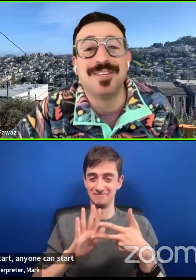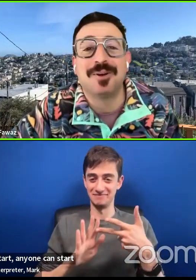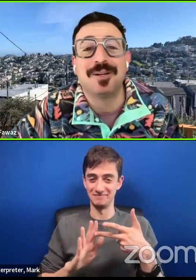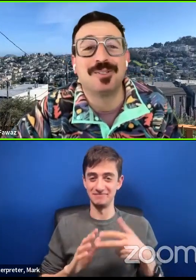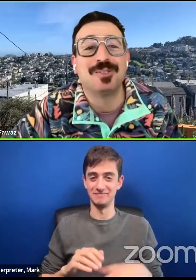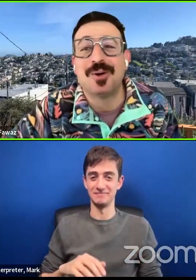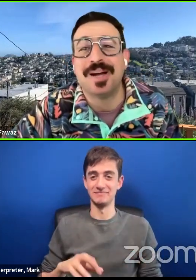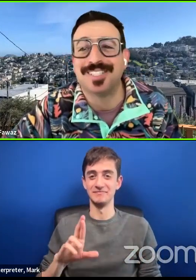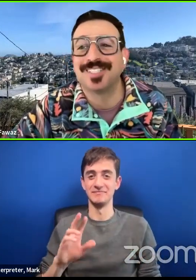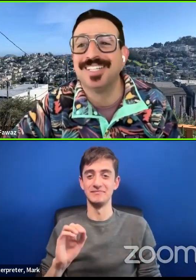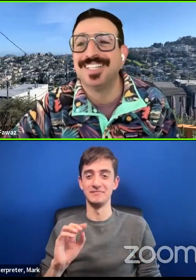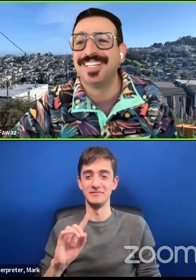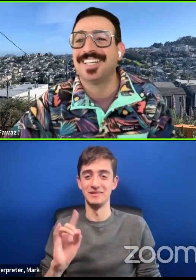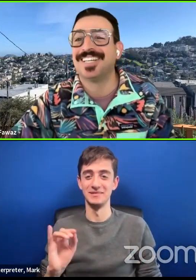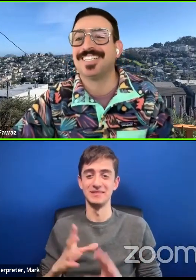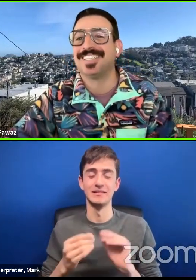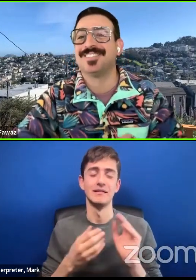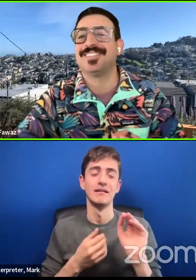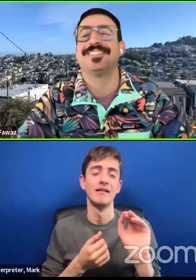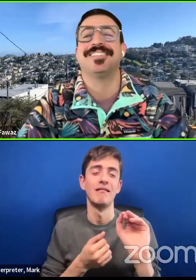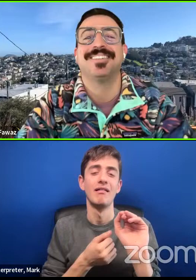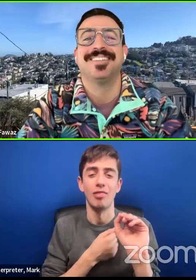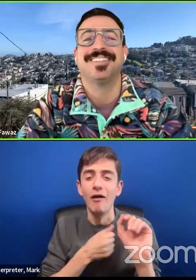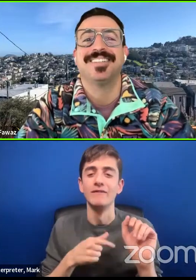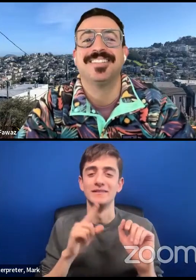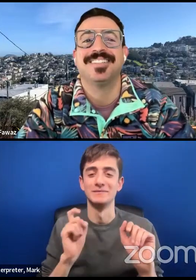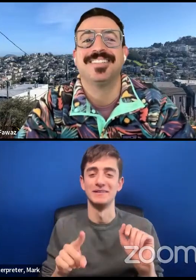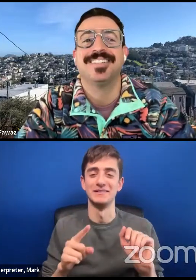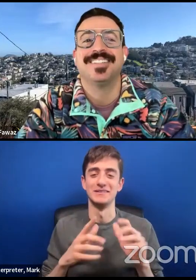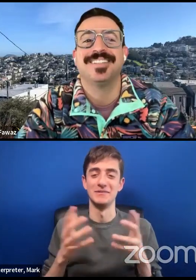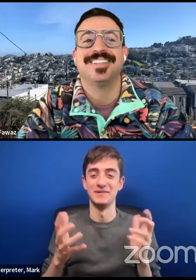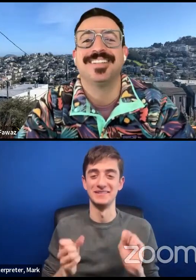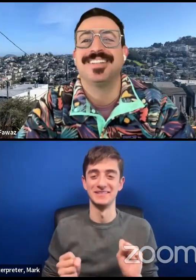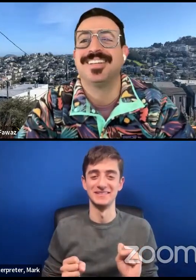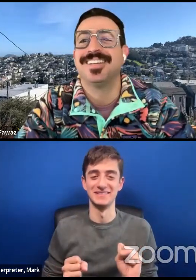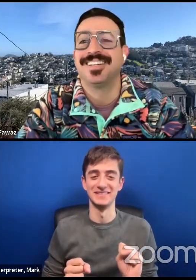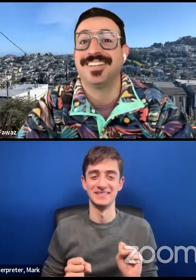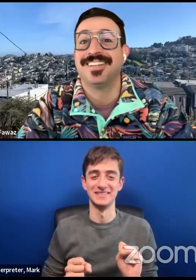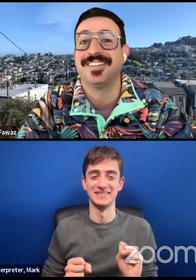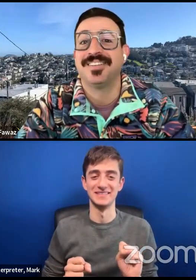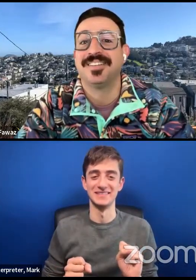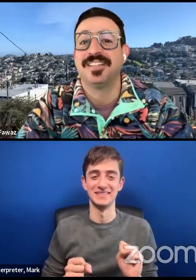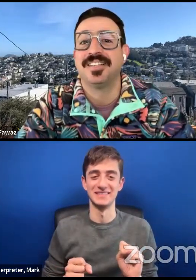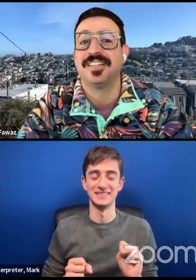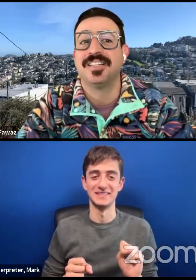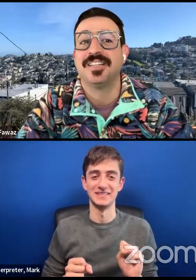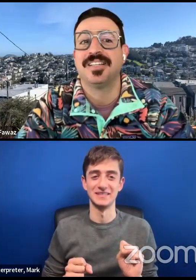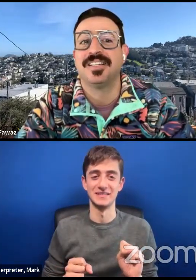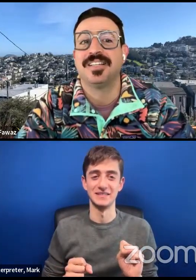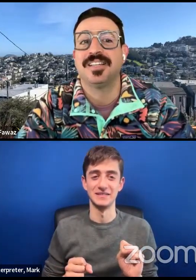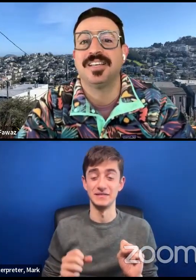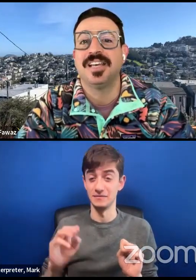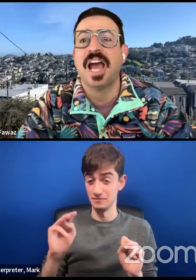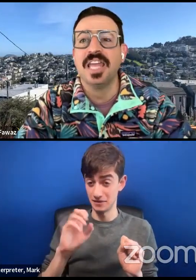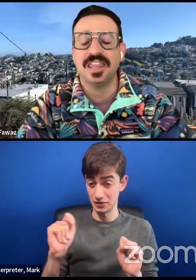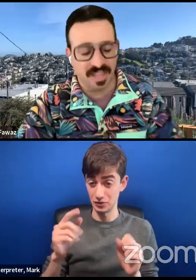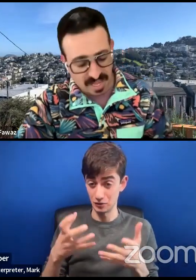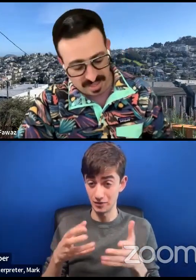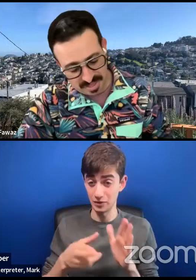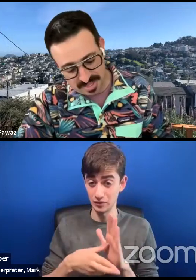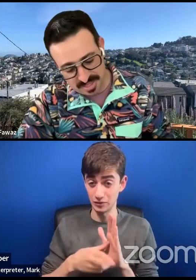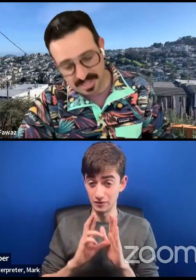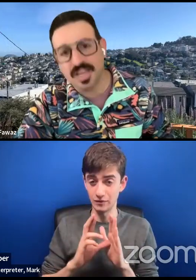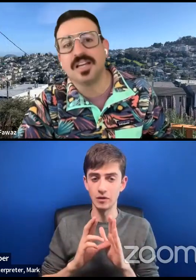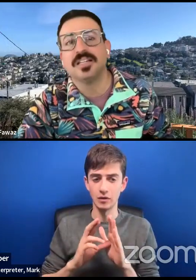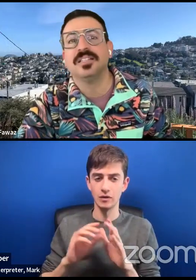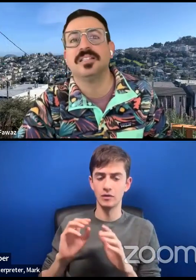I just want to say I love these questions so much. So All right, one is okay. Do you remember them, or do you need a recap? I can see them. I